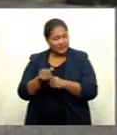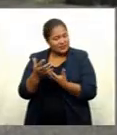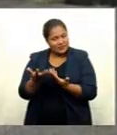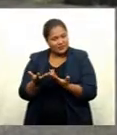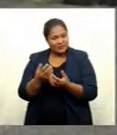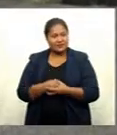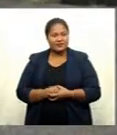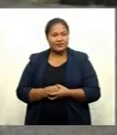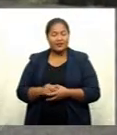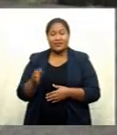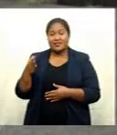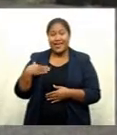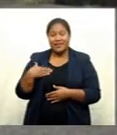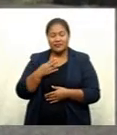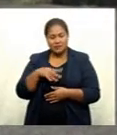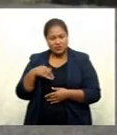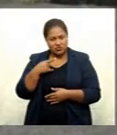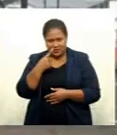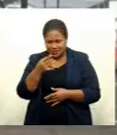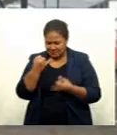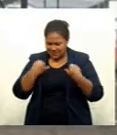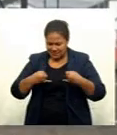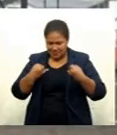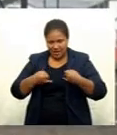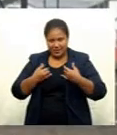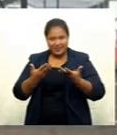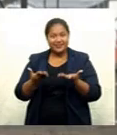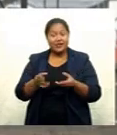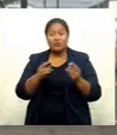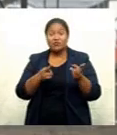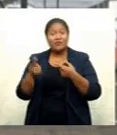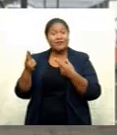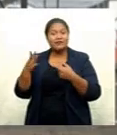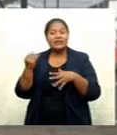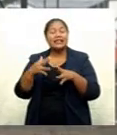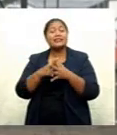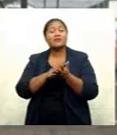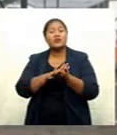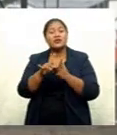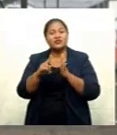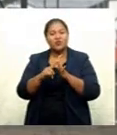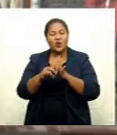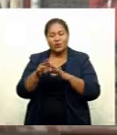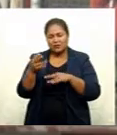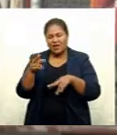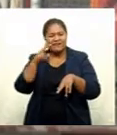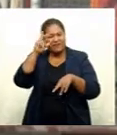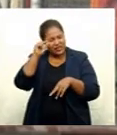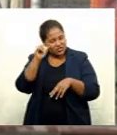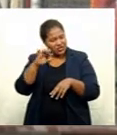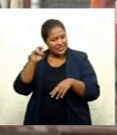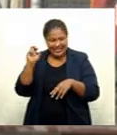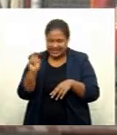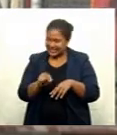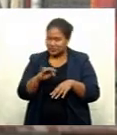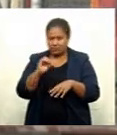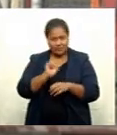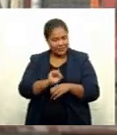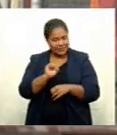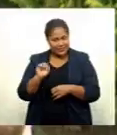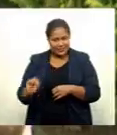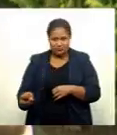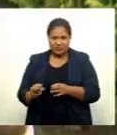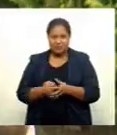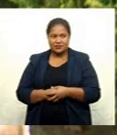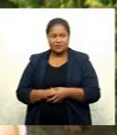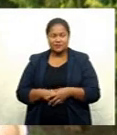The health ministry says they're implementing measures recommended by the WHO, but Fijians need to become serious. The most